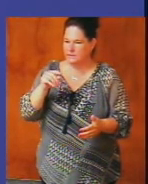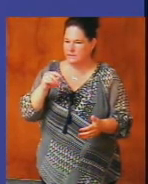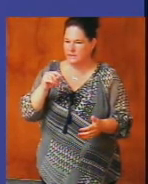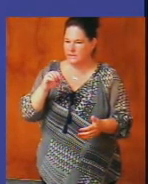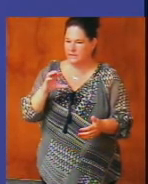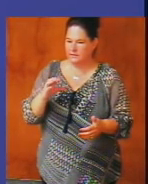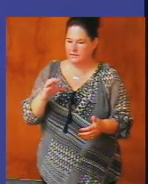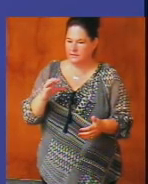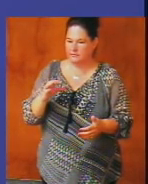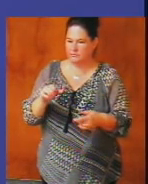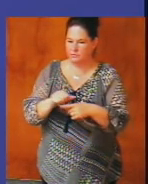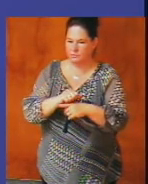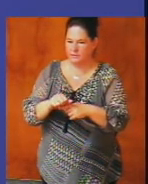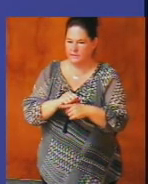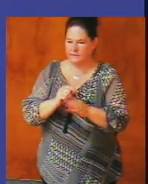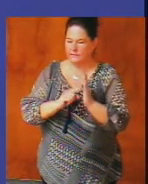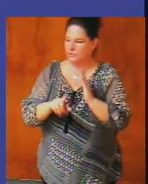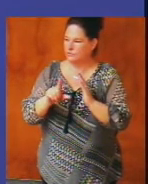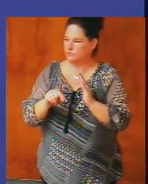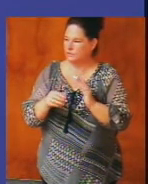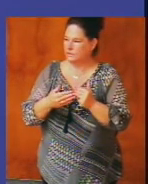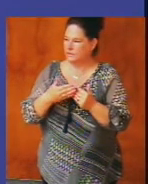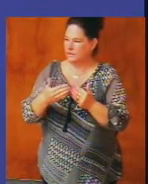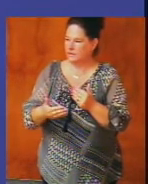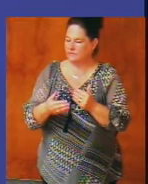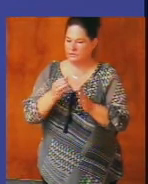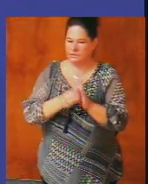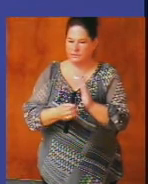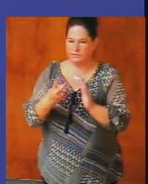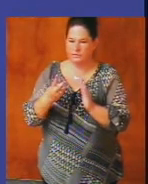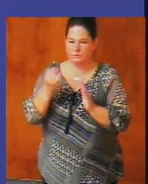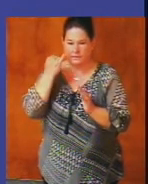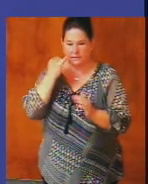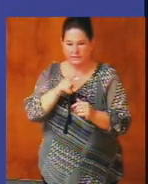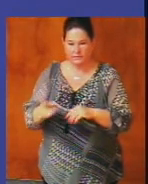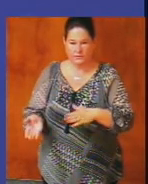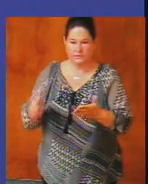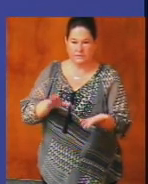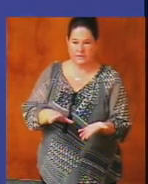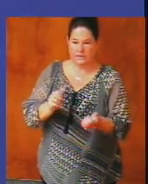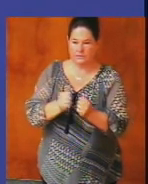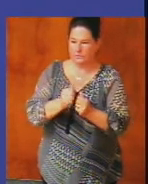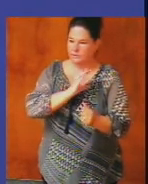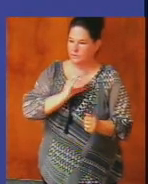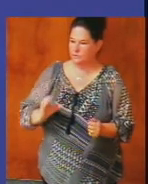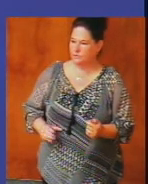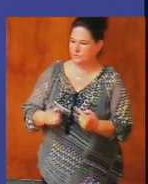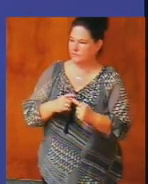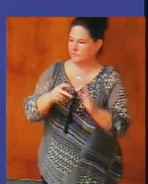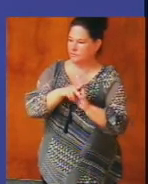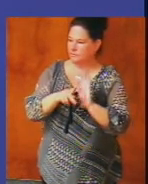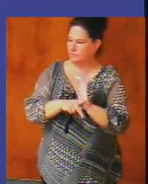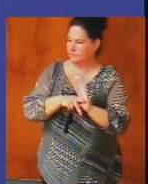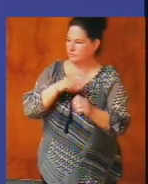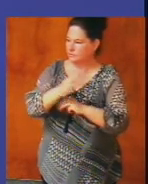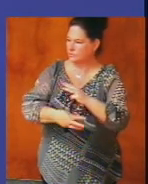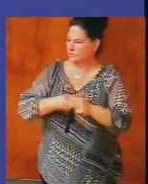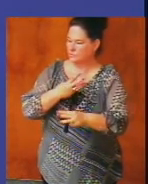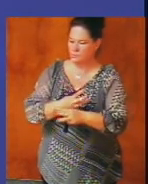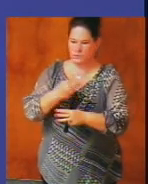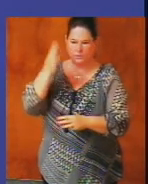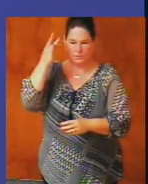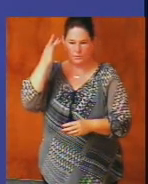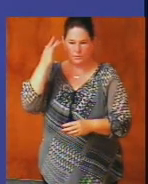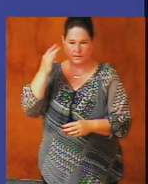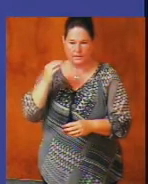verses 20 and following, he says in chapter 2, "Therefore, if you died with Christ from the basic principles of the world, why,